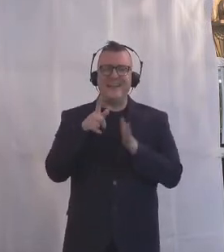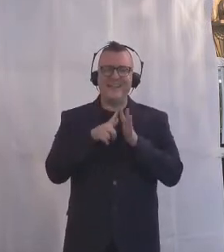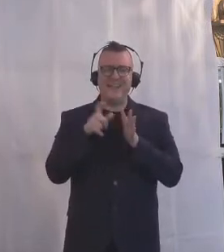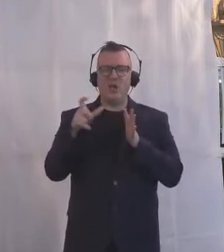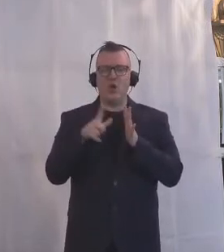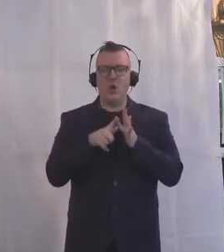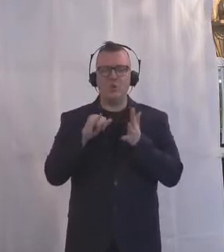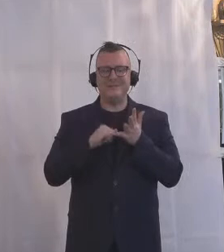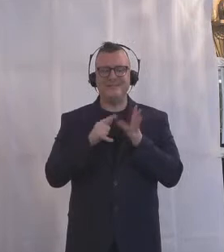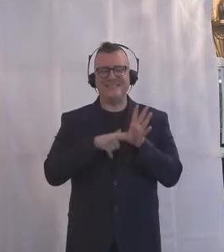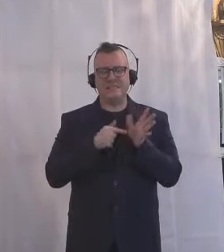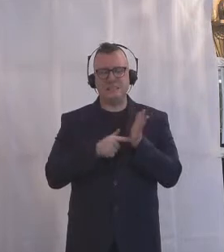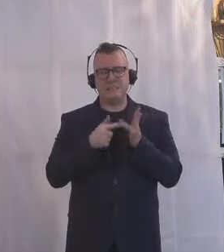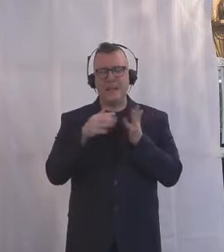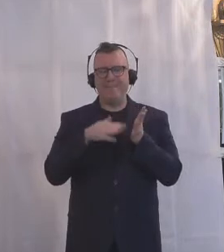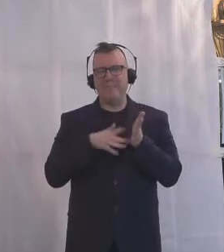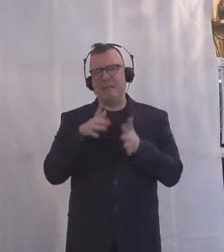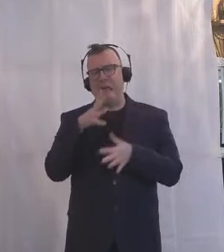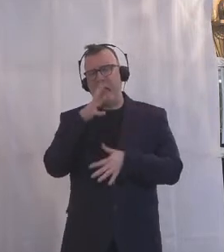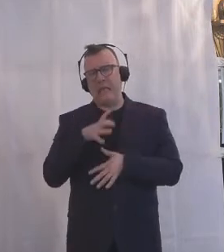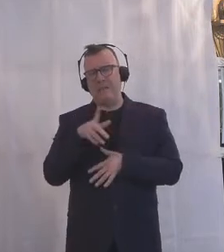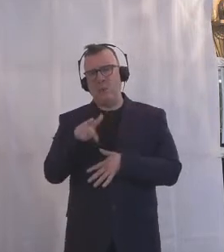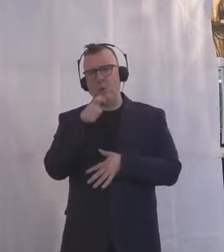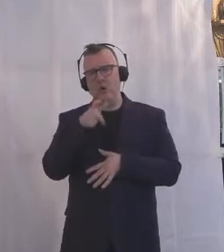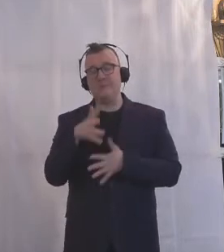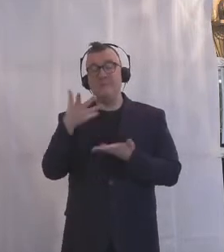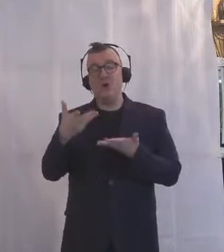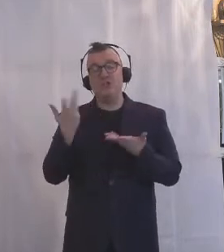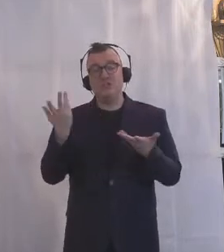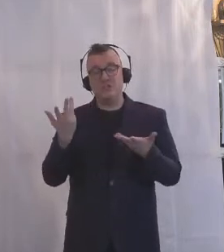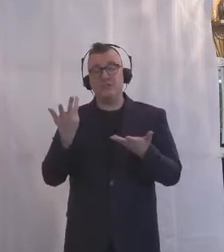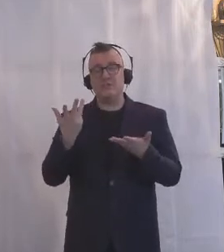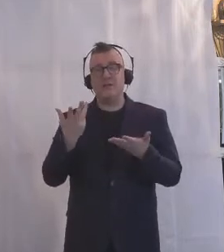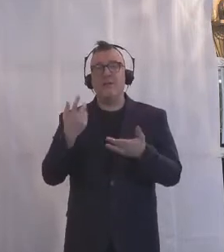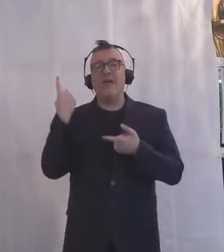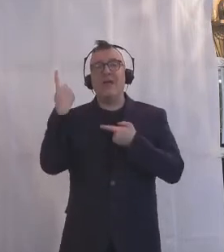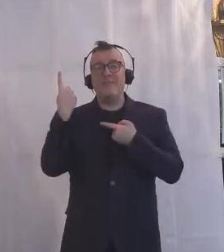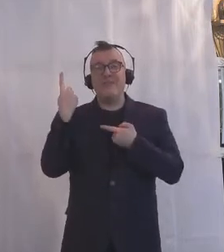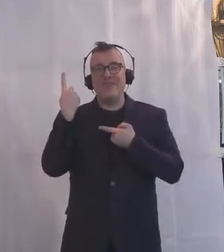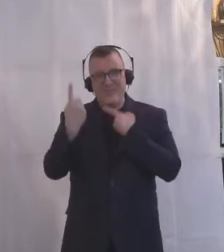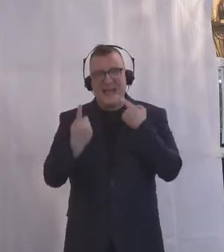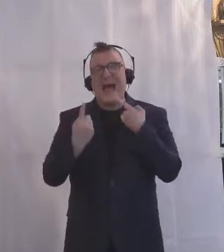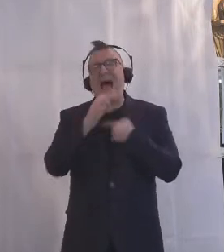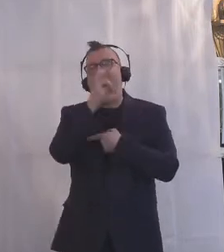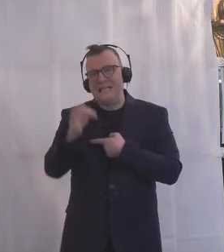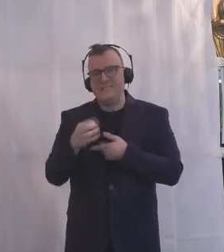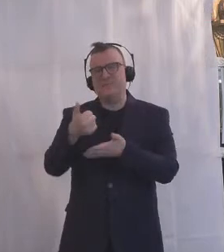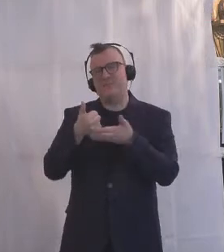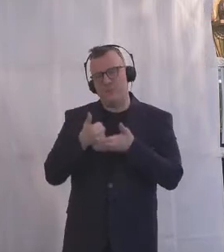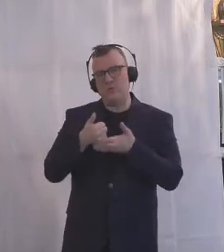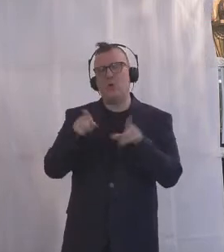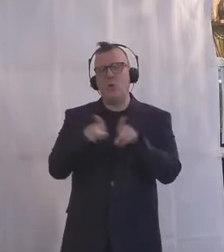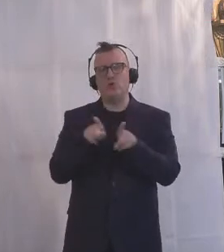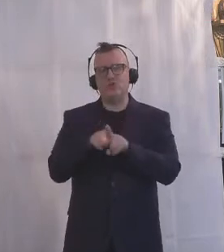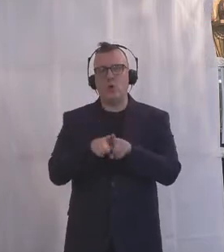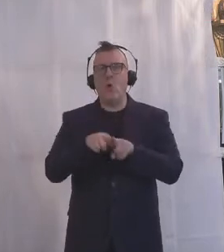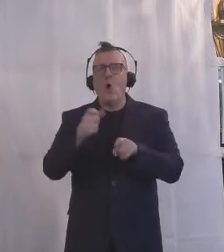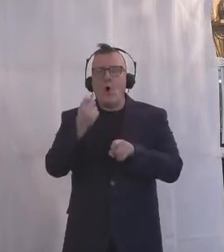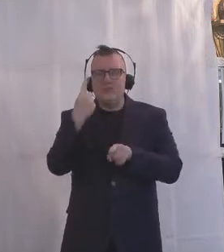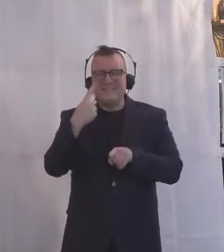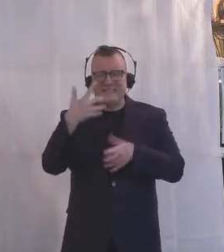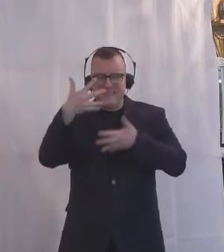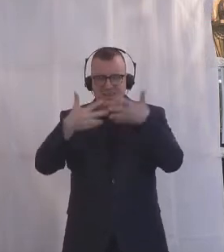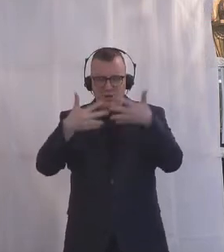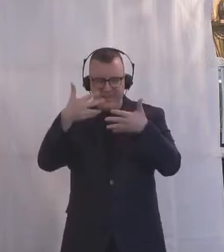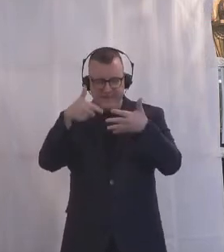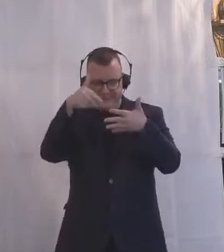huge amount of support around you for support, and get to love your numbers. There's no excuse for really not loving